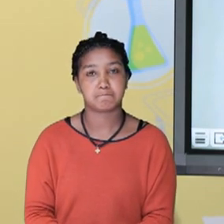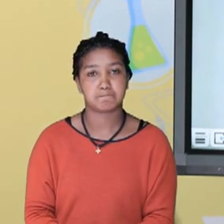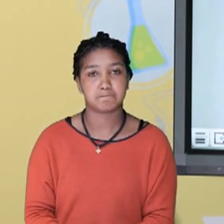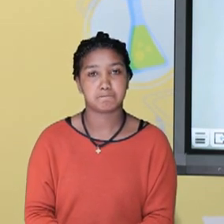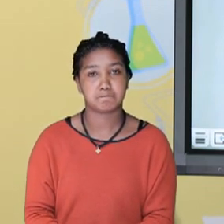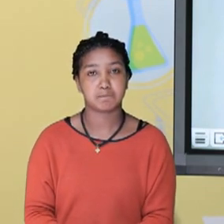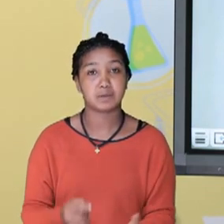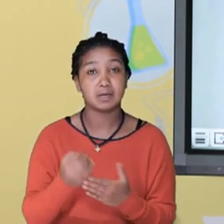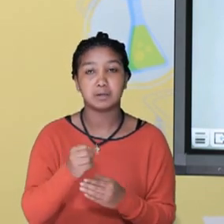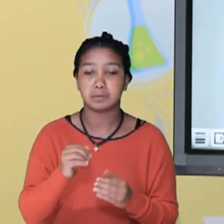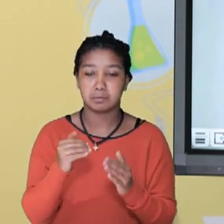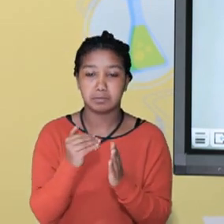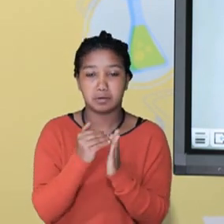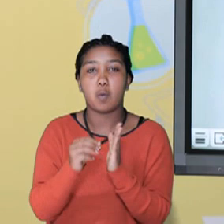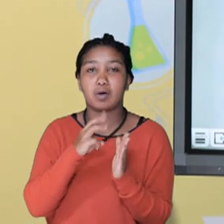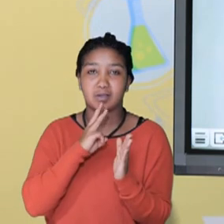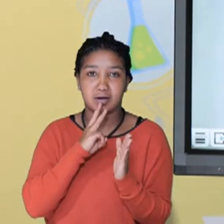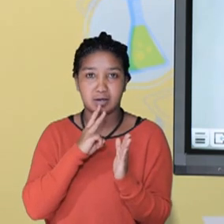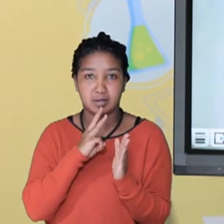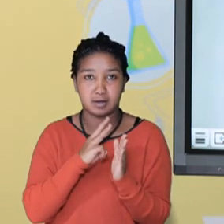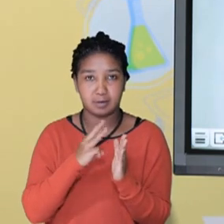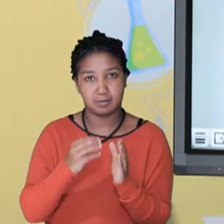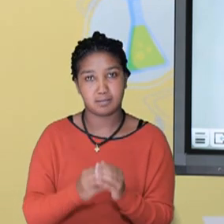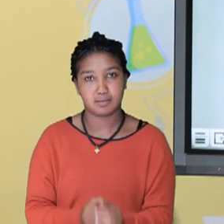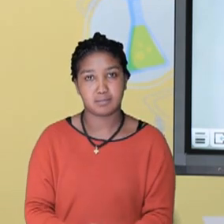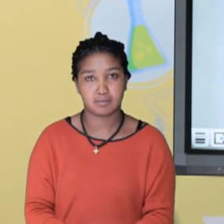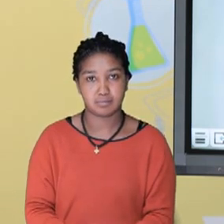There is some water in a flask.